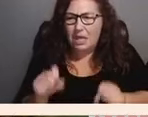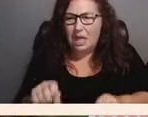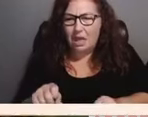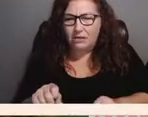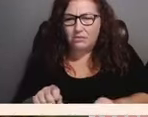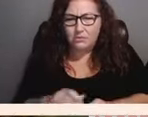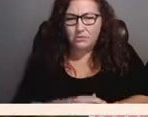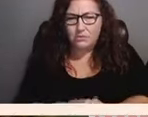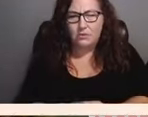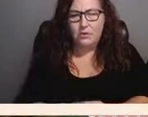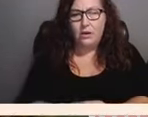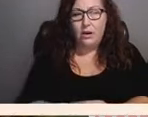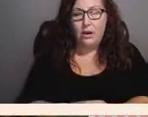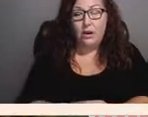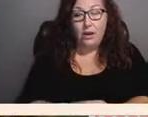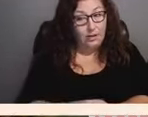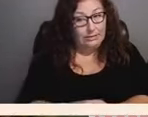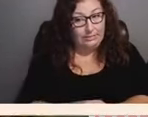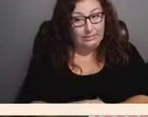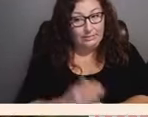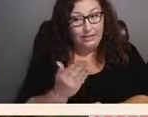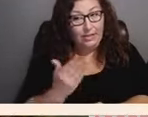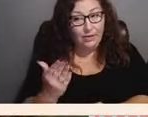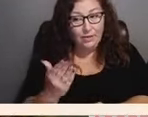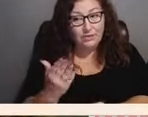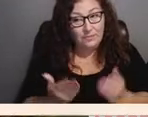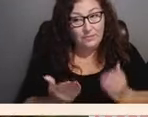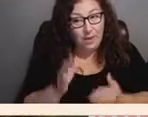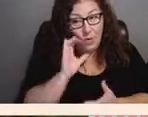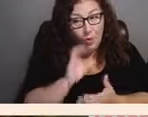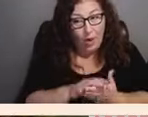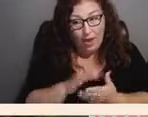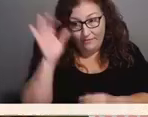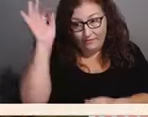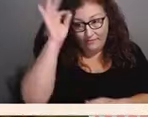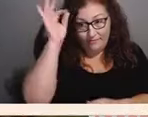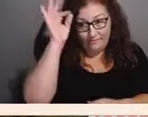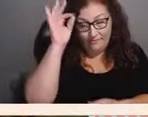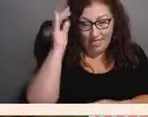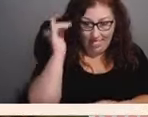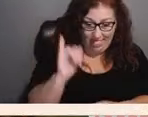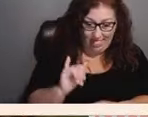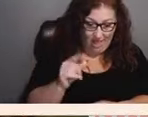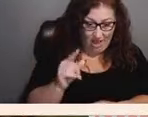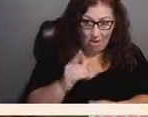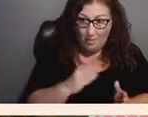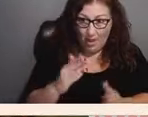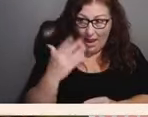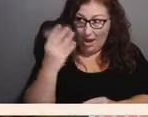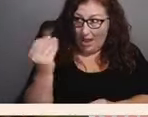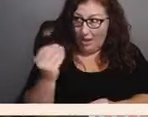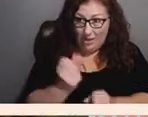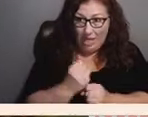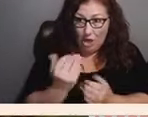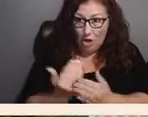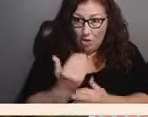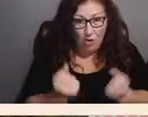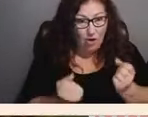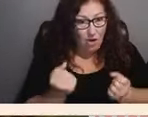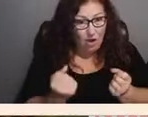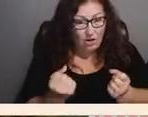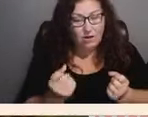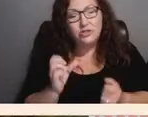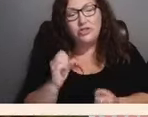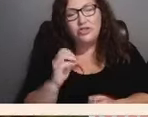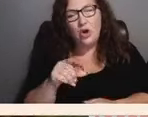And the thing was that maybe your wife didn't even know that you were going out to get a new car. So you have to